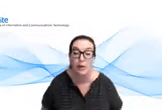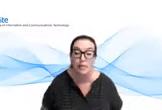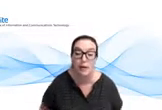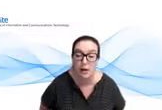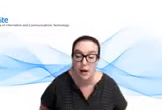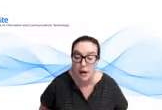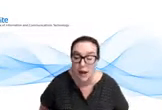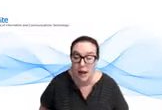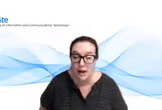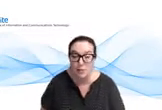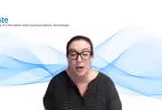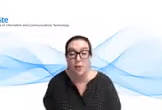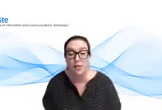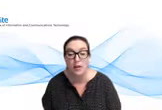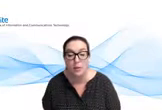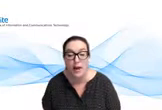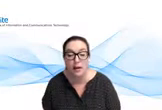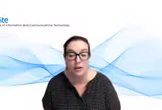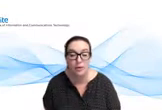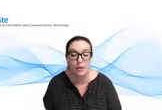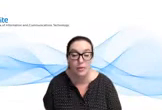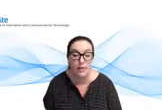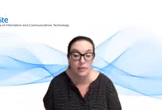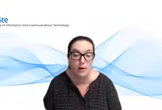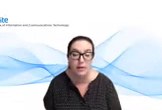inside a reporting framework. And as we know at the